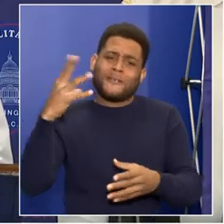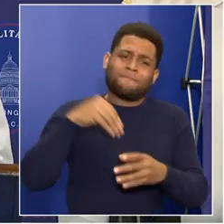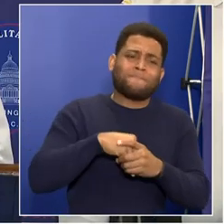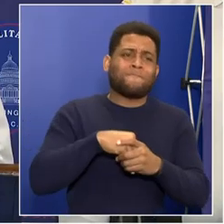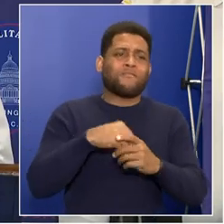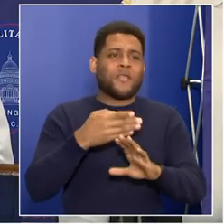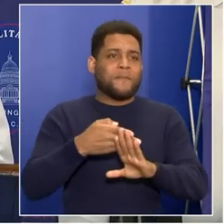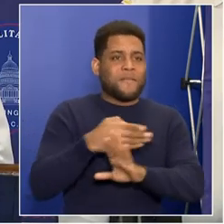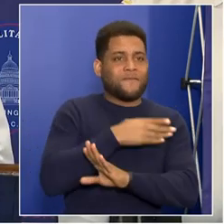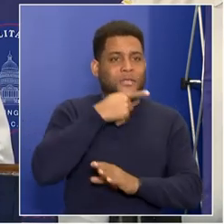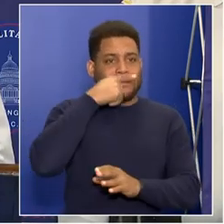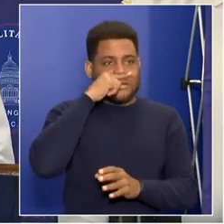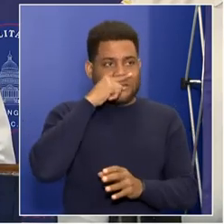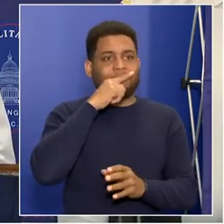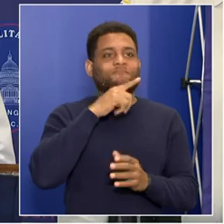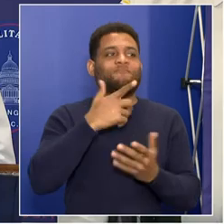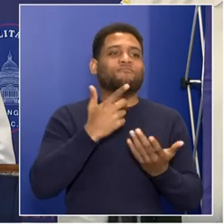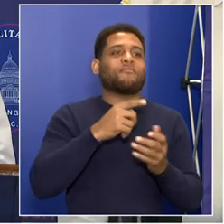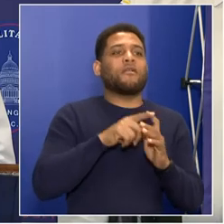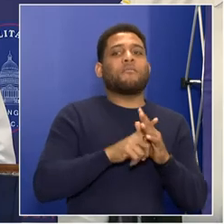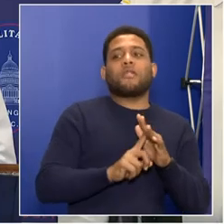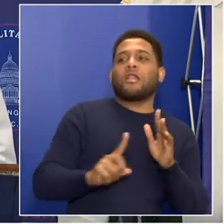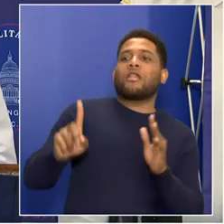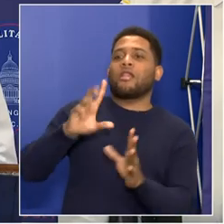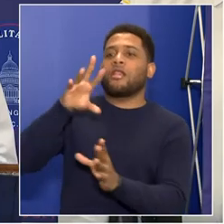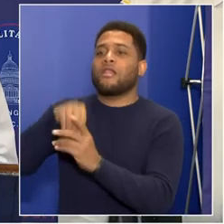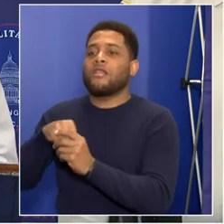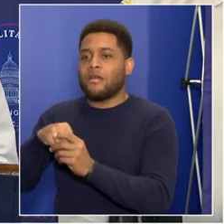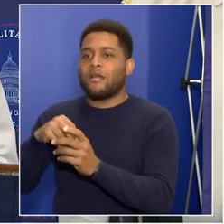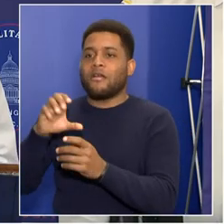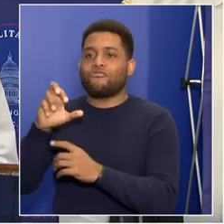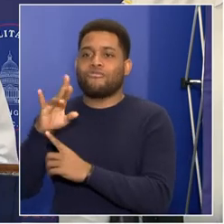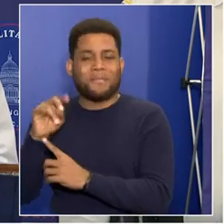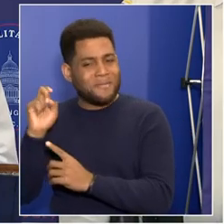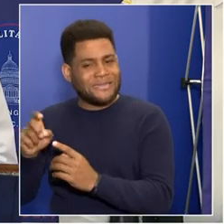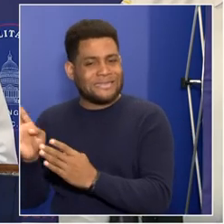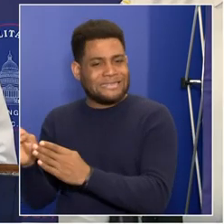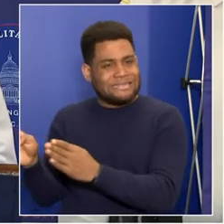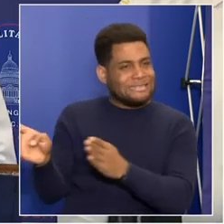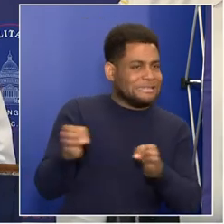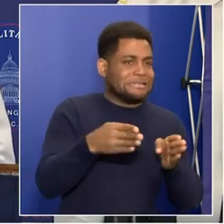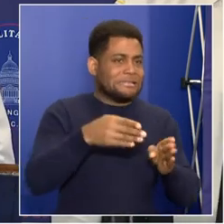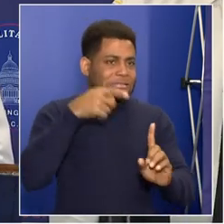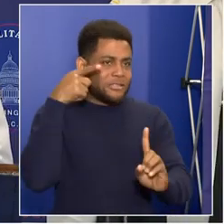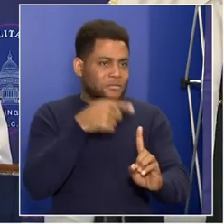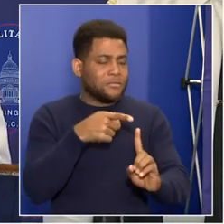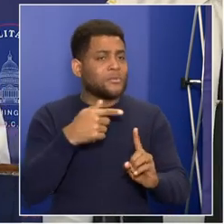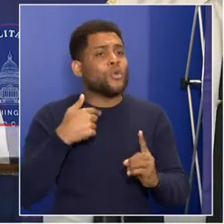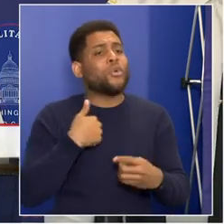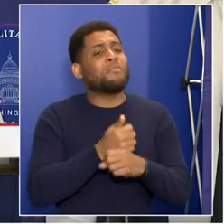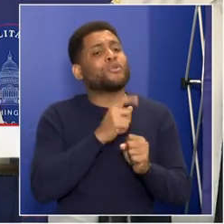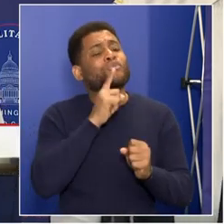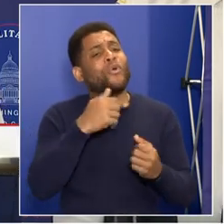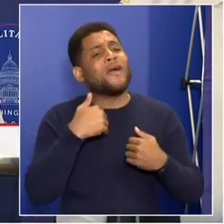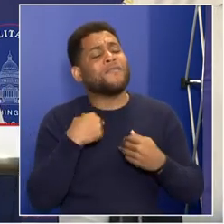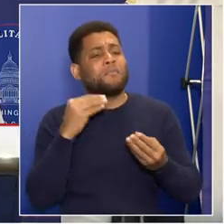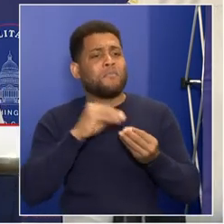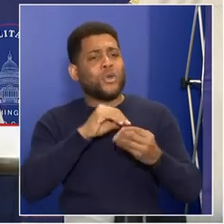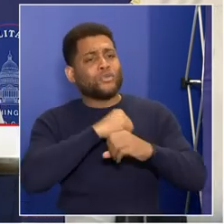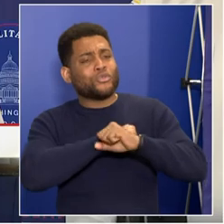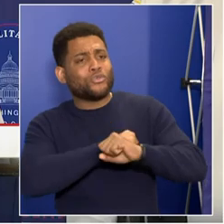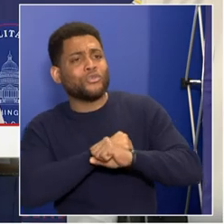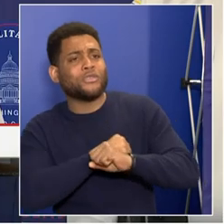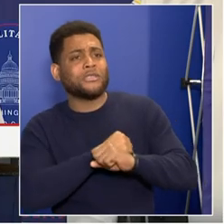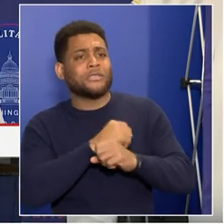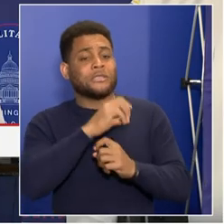path or this point. We are also working to expand our CCTV network and make cameras more accessible to our residents. We are